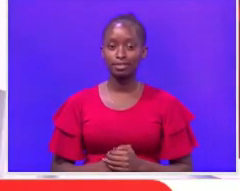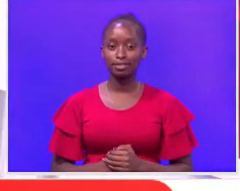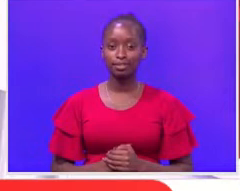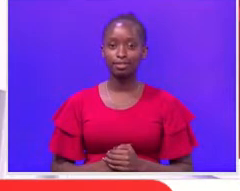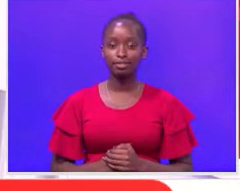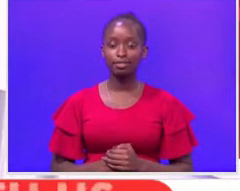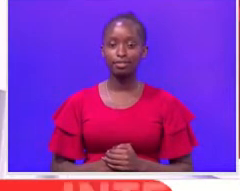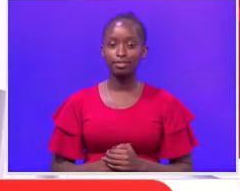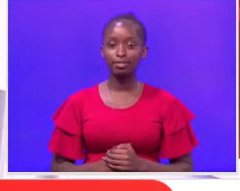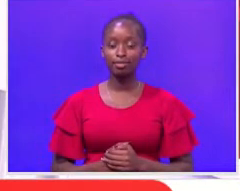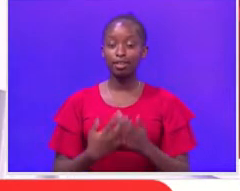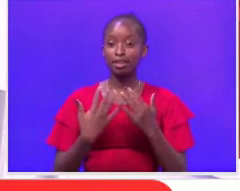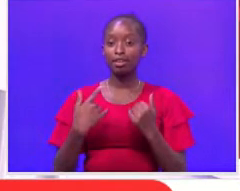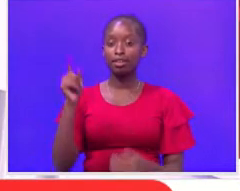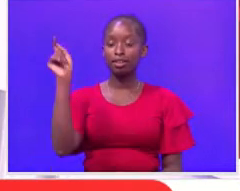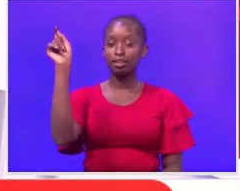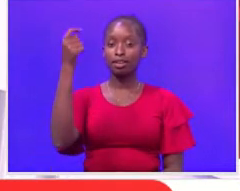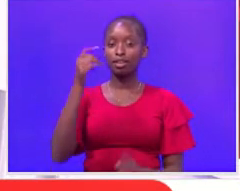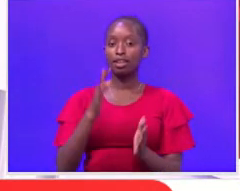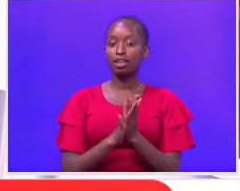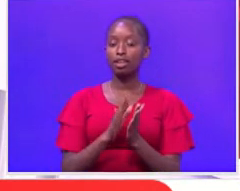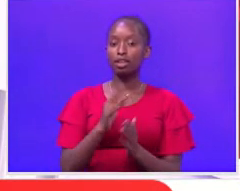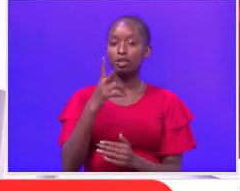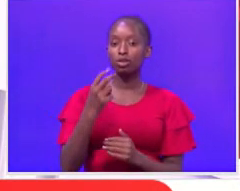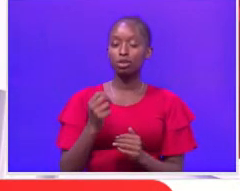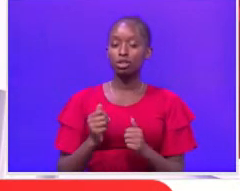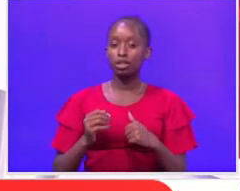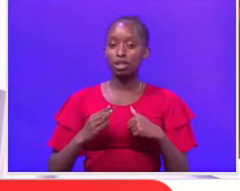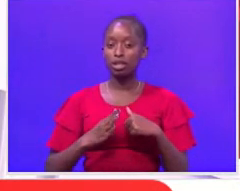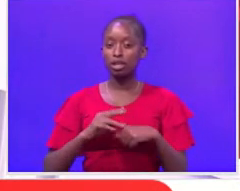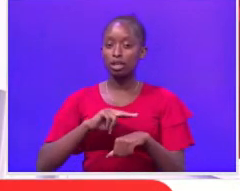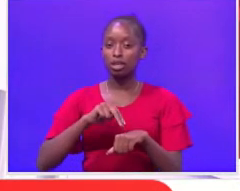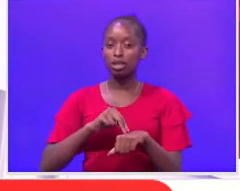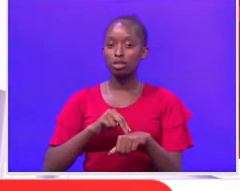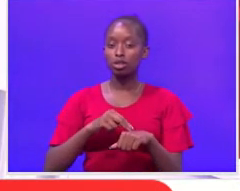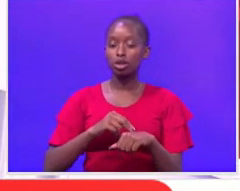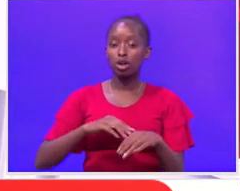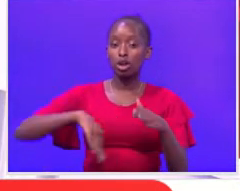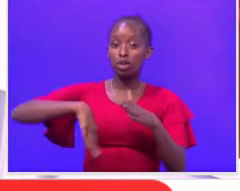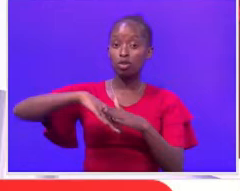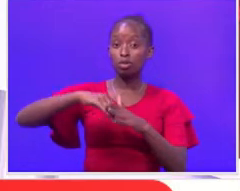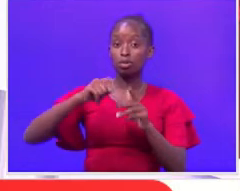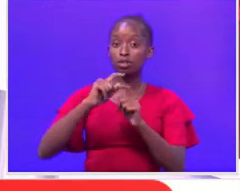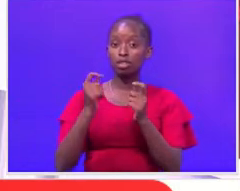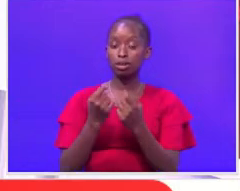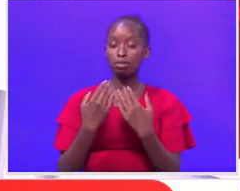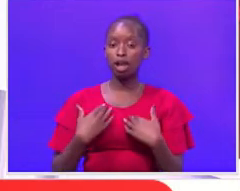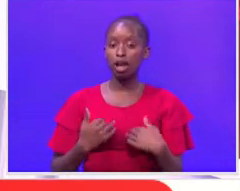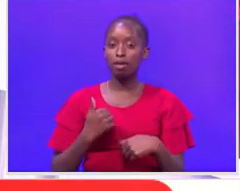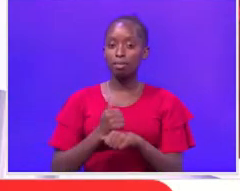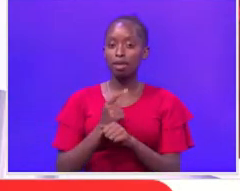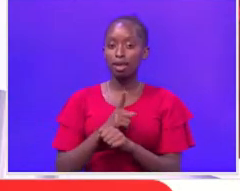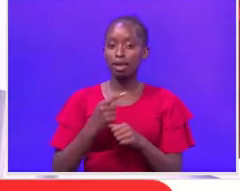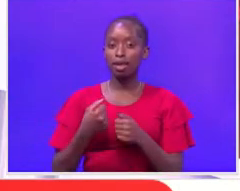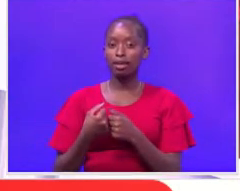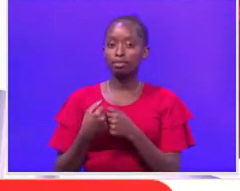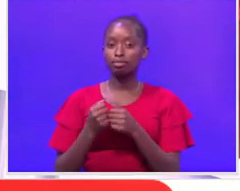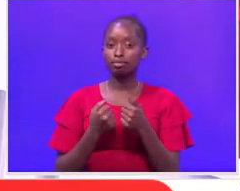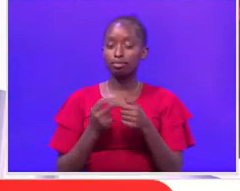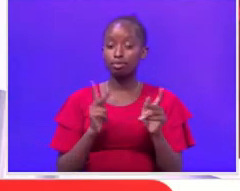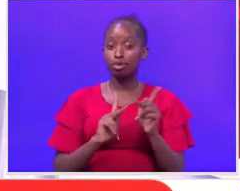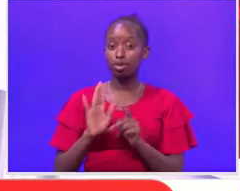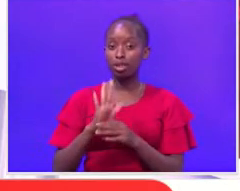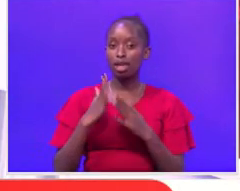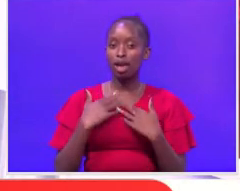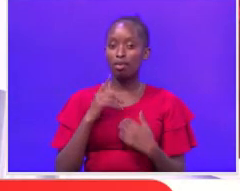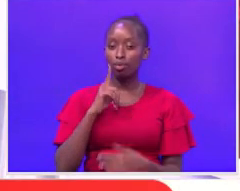Now, the Kenya under 20 national football team have intensified their preparation ahead of the Four Nations tournament